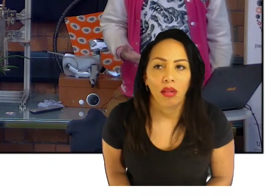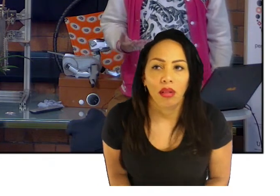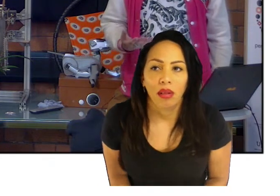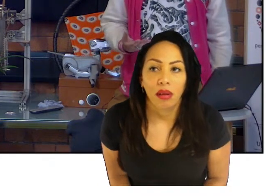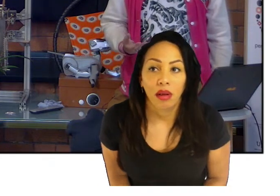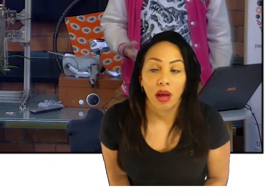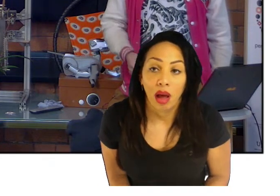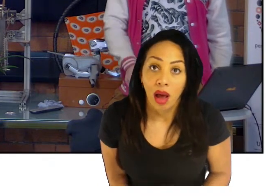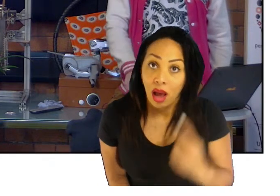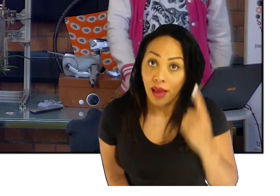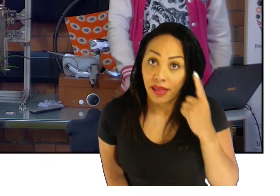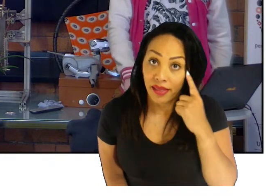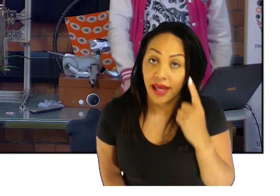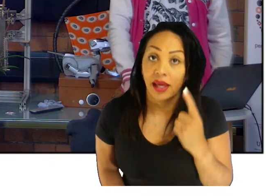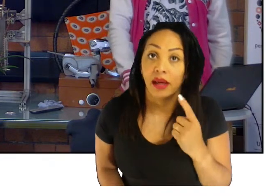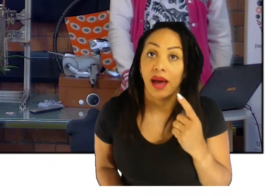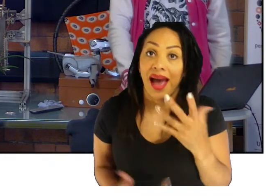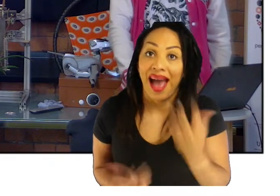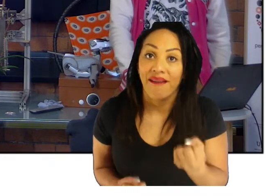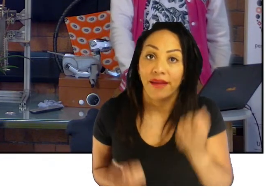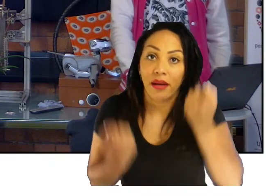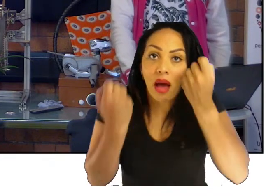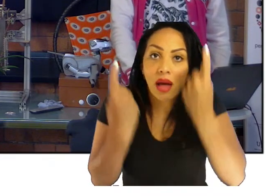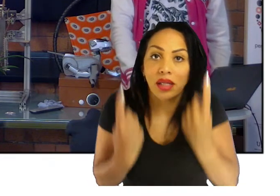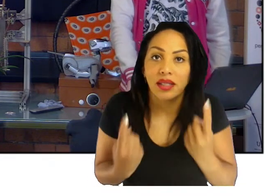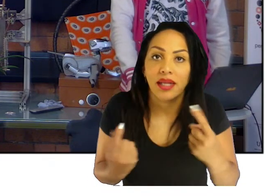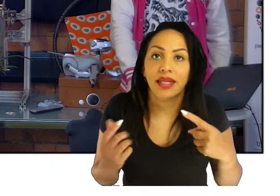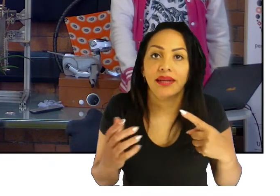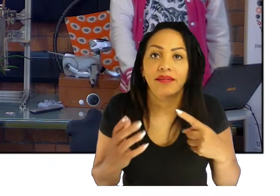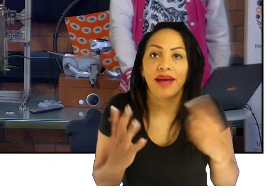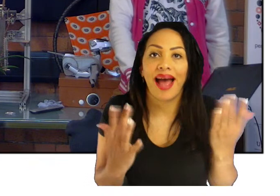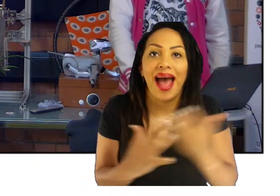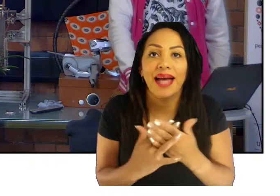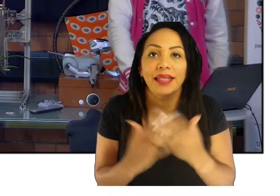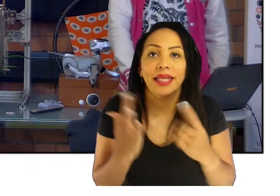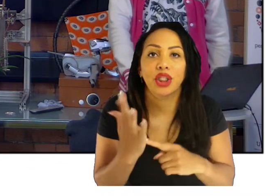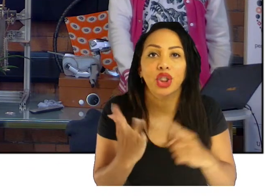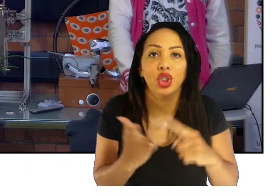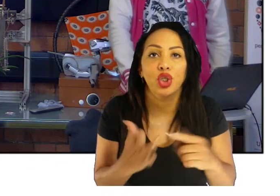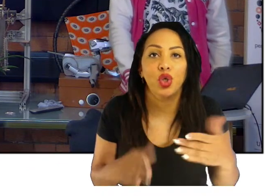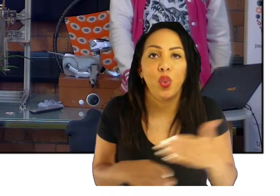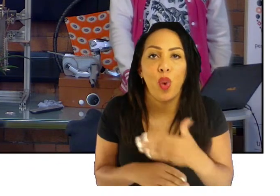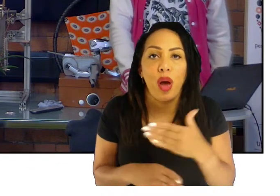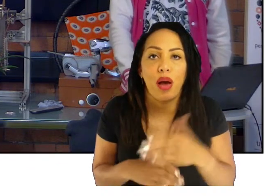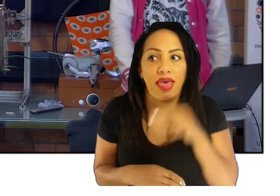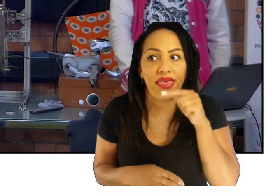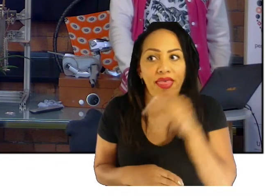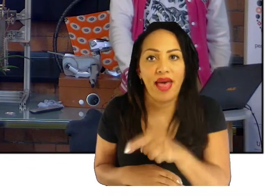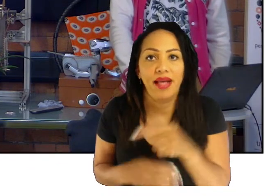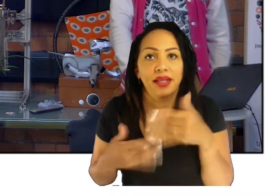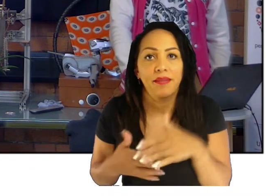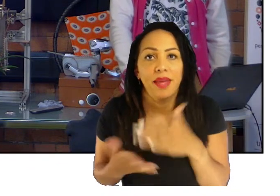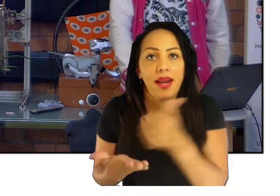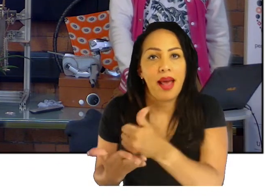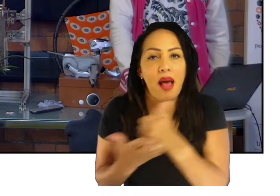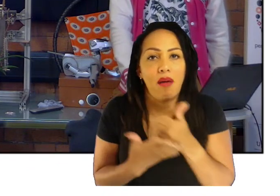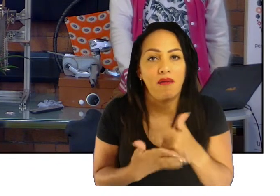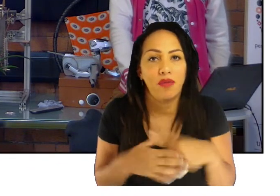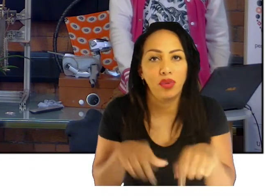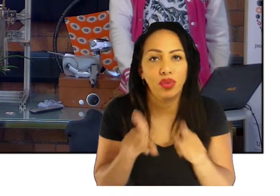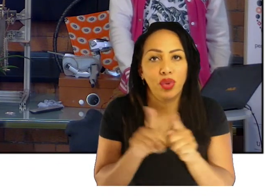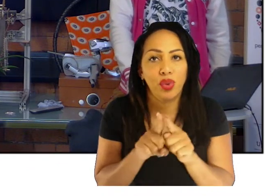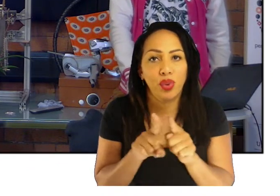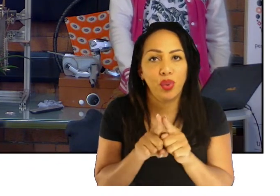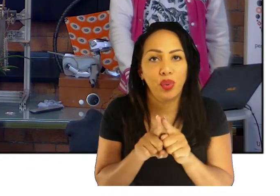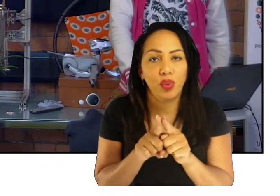and how that works, the government scheme has been really helpful in terms of kind of getting some support